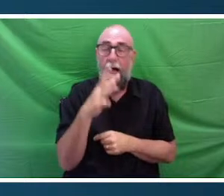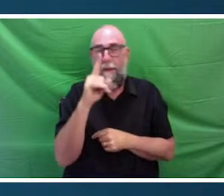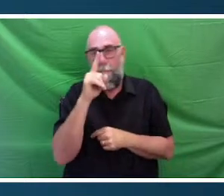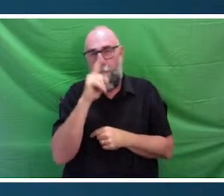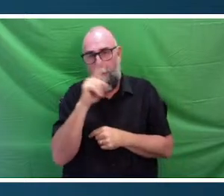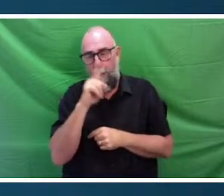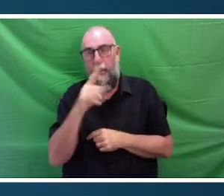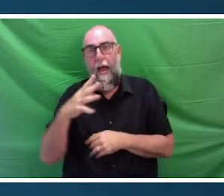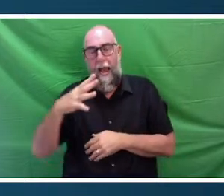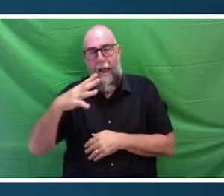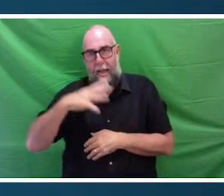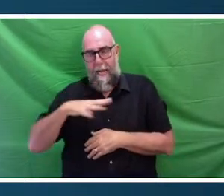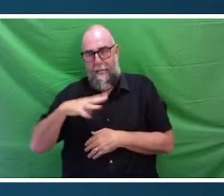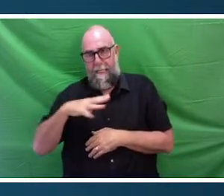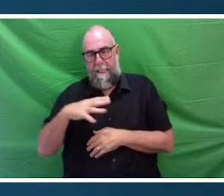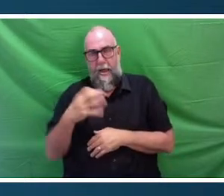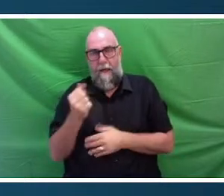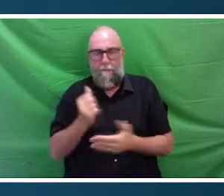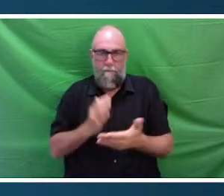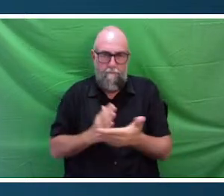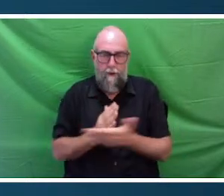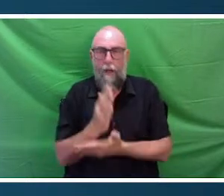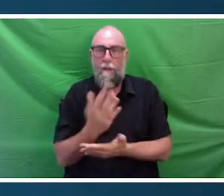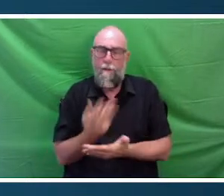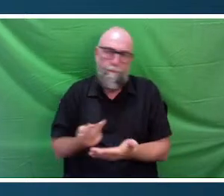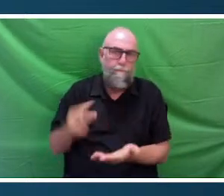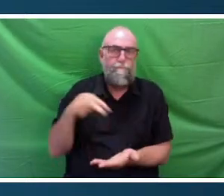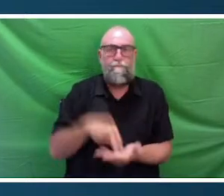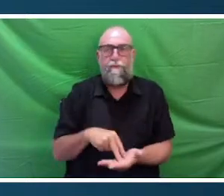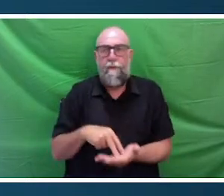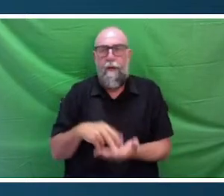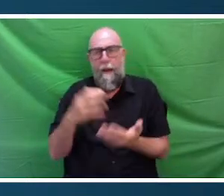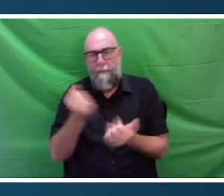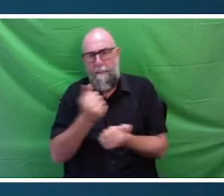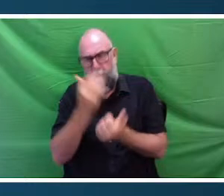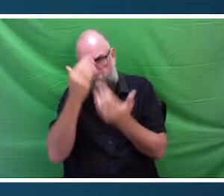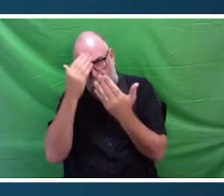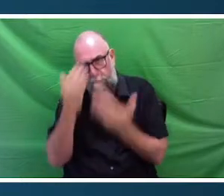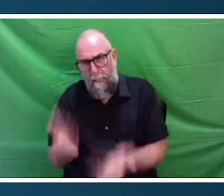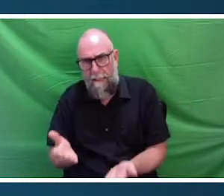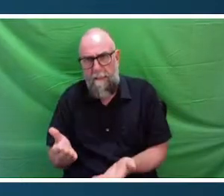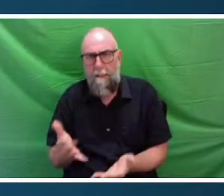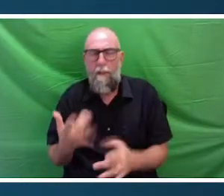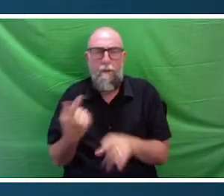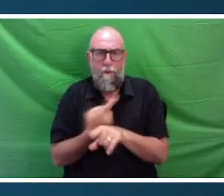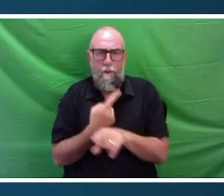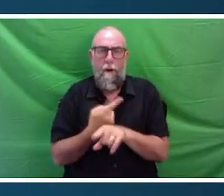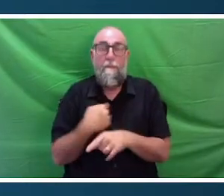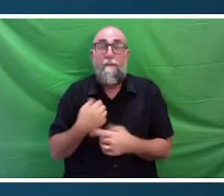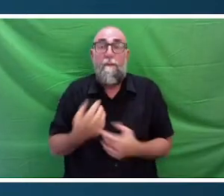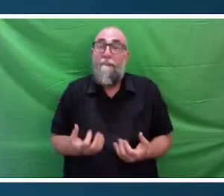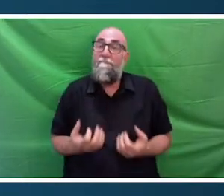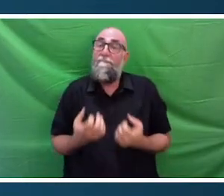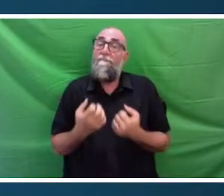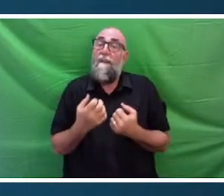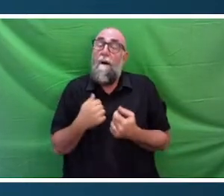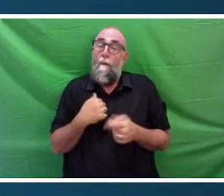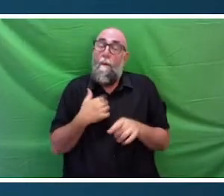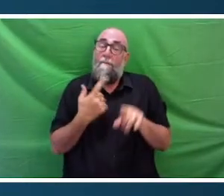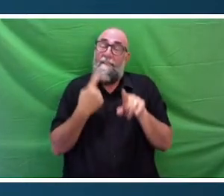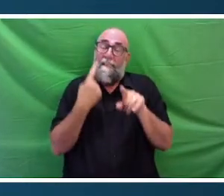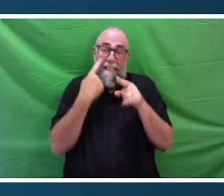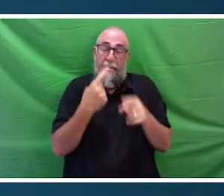respected, it is going to be easier because we have found a common denominator across all the different